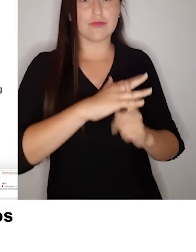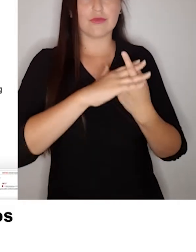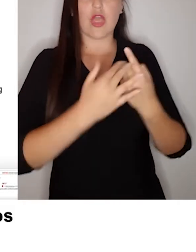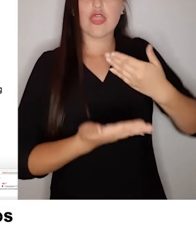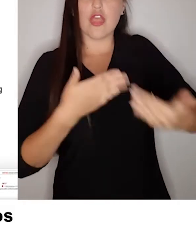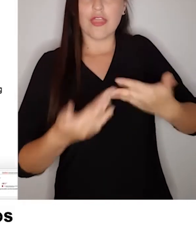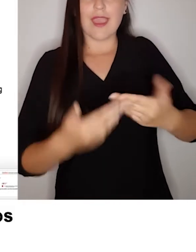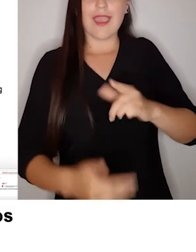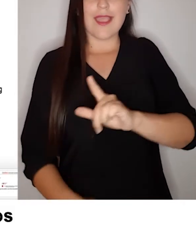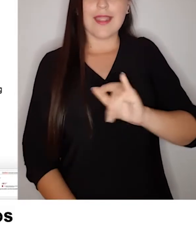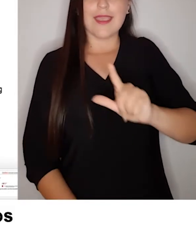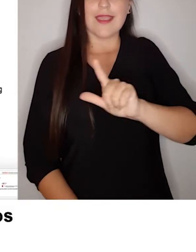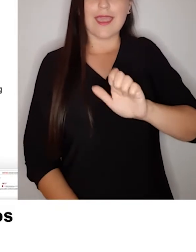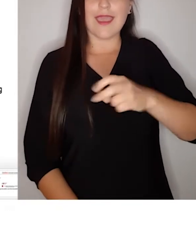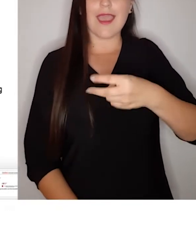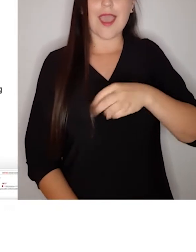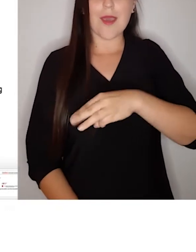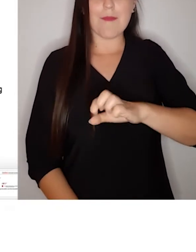situated in Lillehammer.